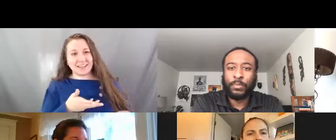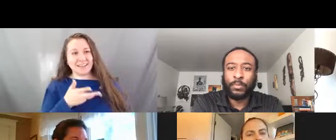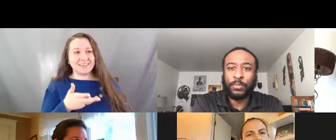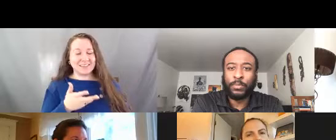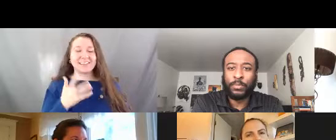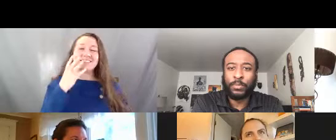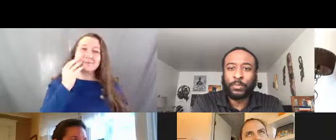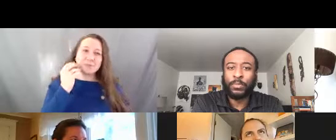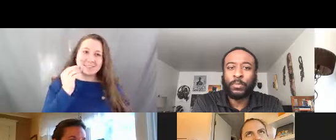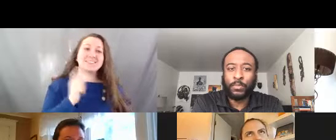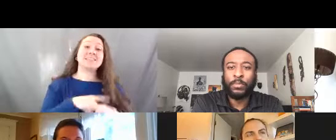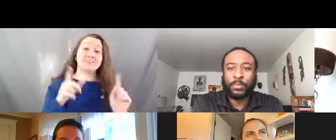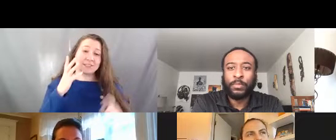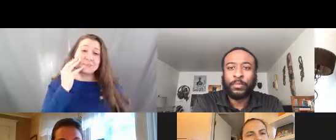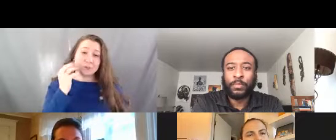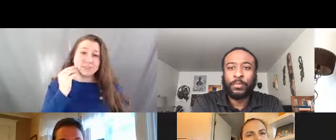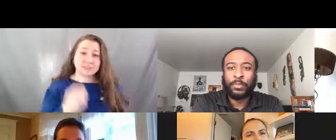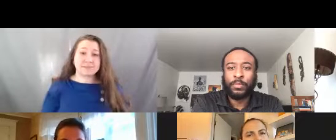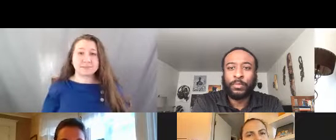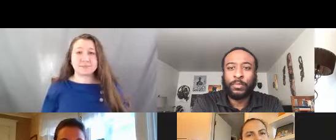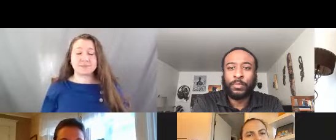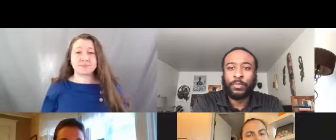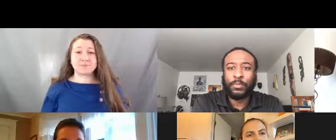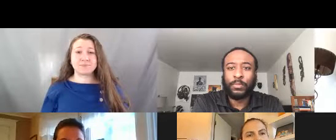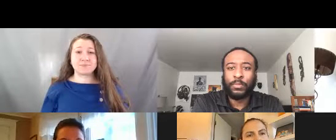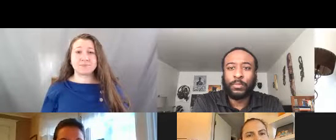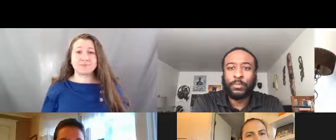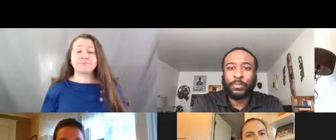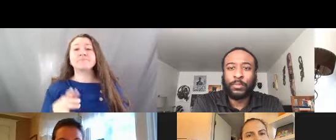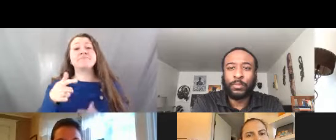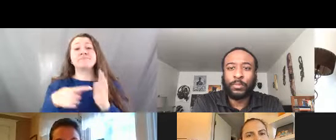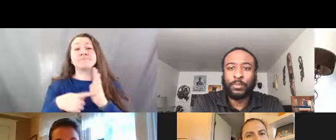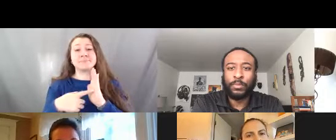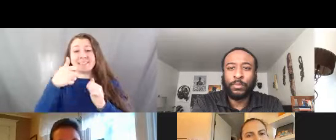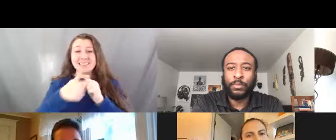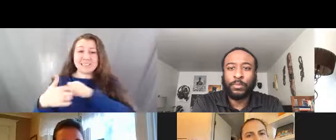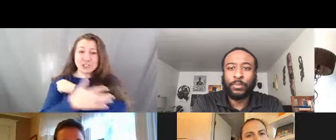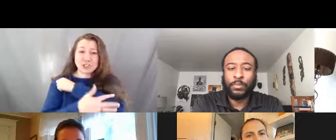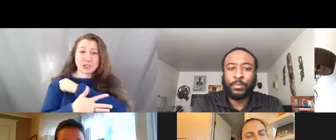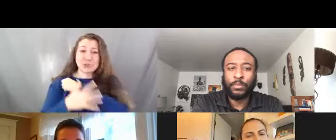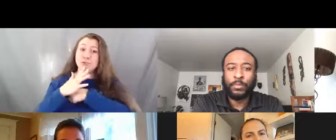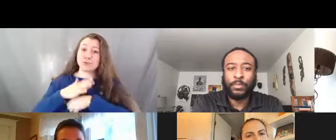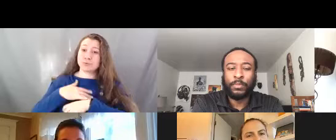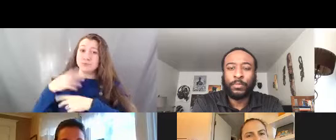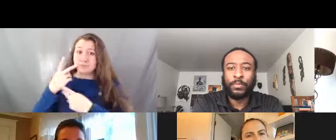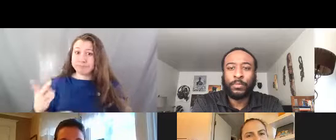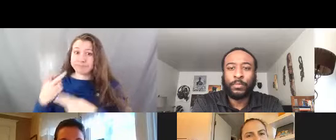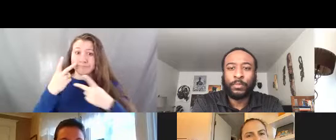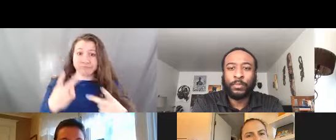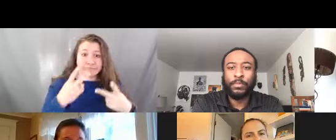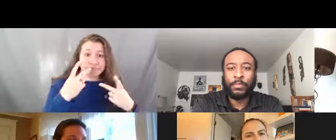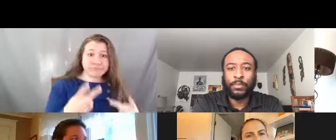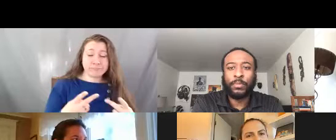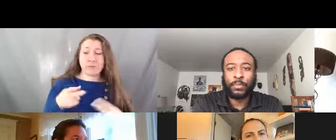experience, has been a different experience because like in each country you go to, you see a different set of